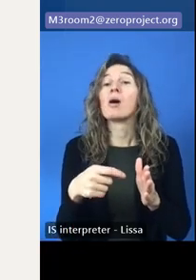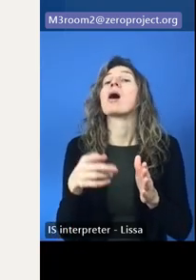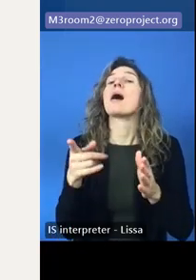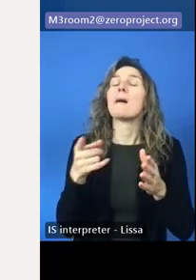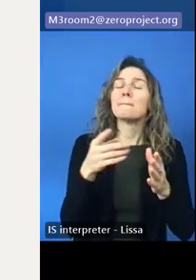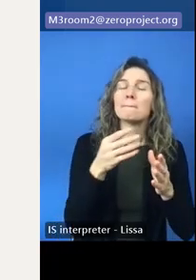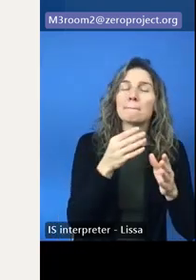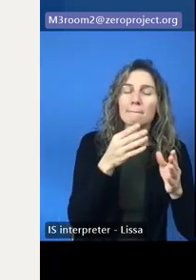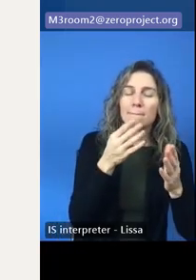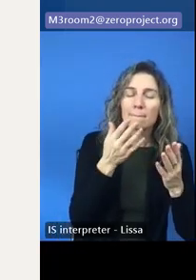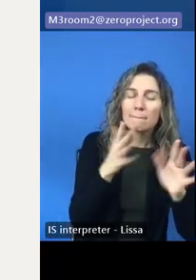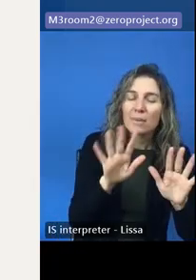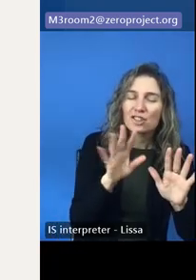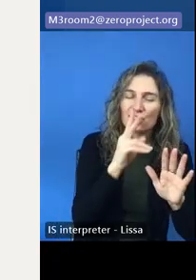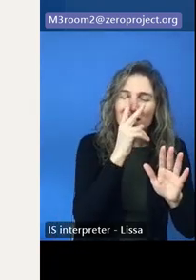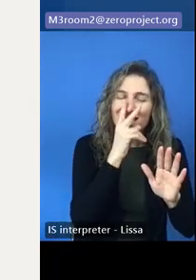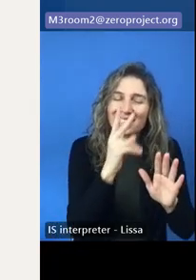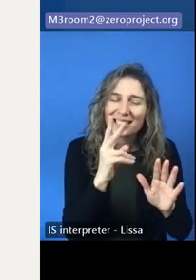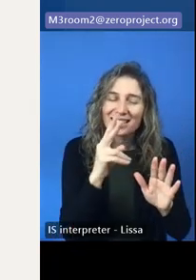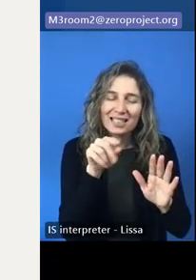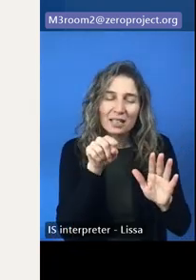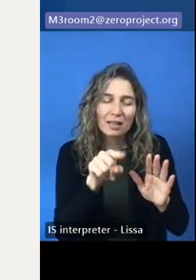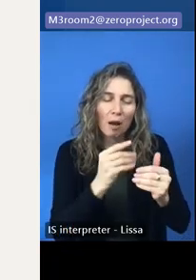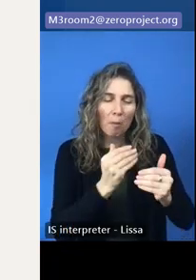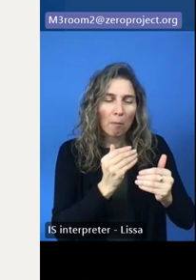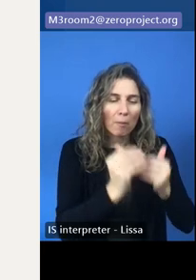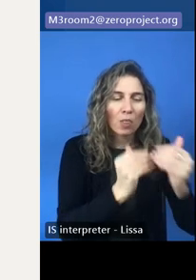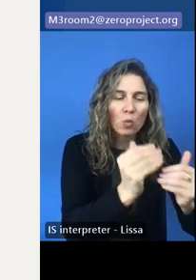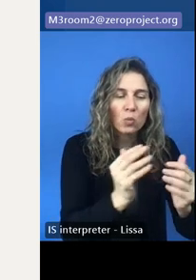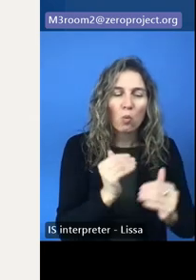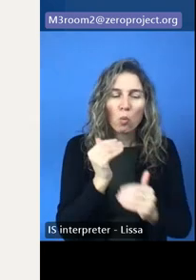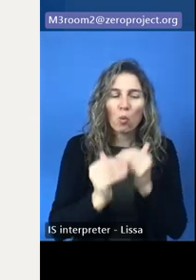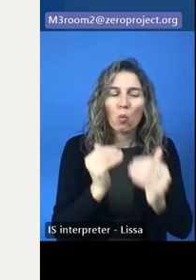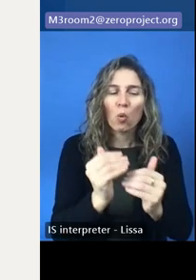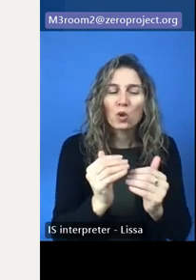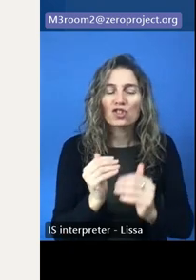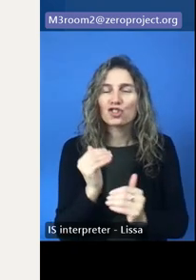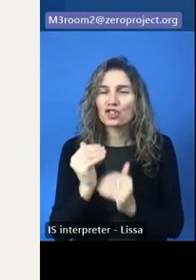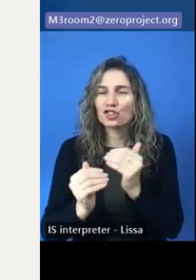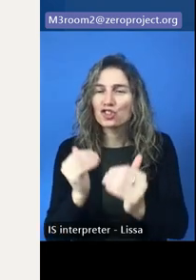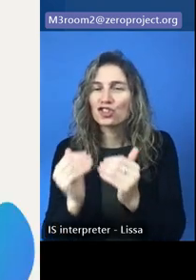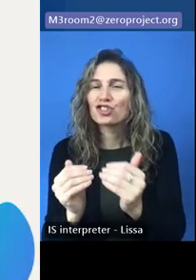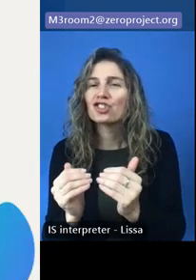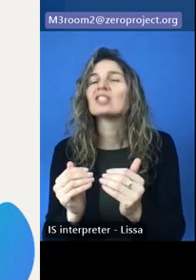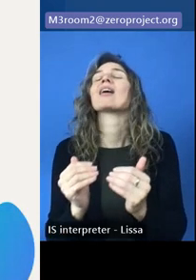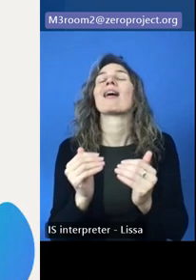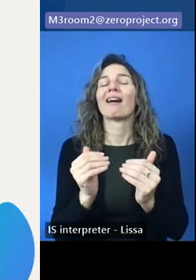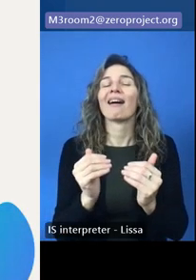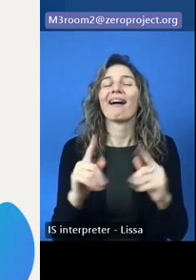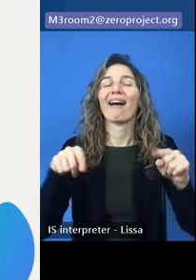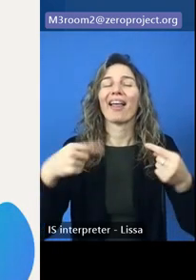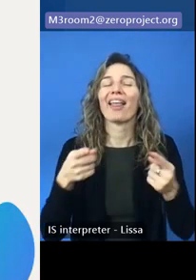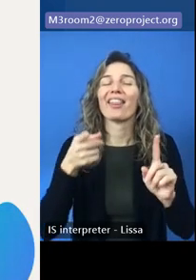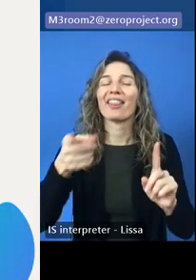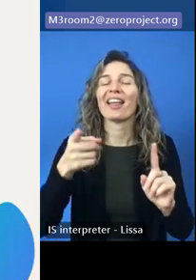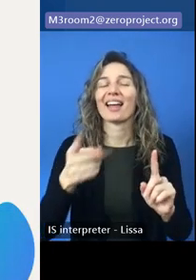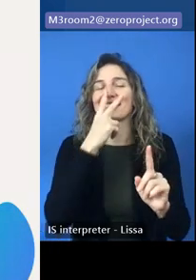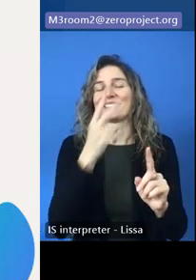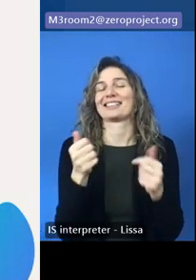to do a great job, I mean, how to create a good project. So the main ingredients